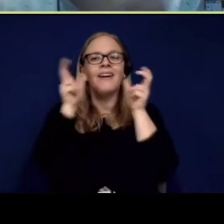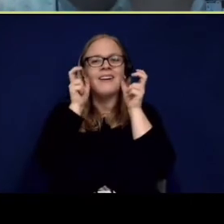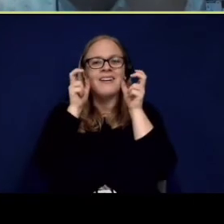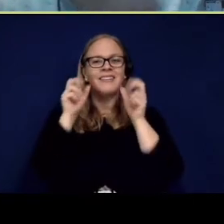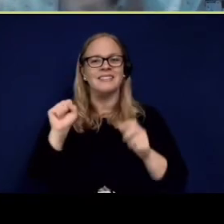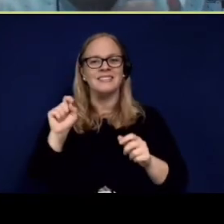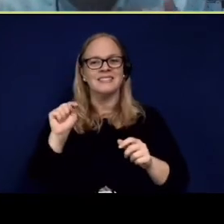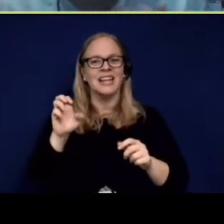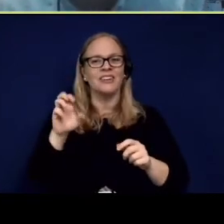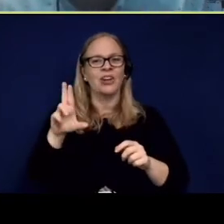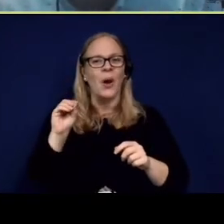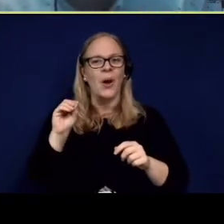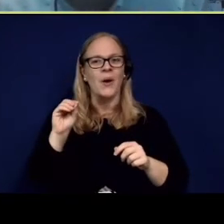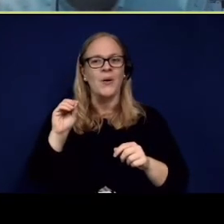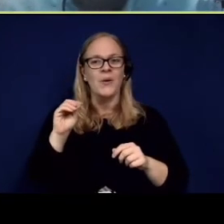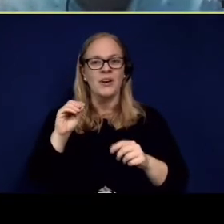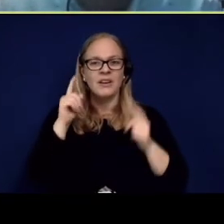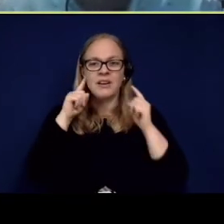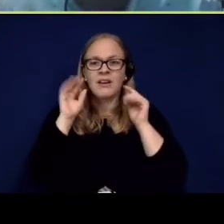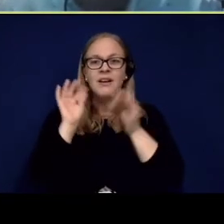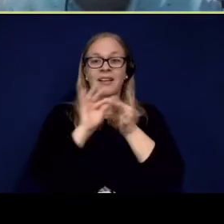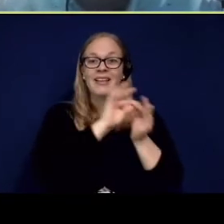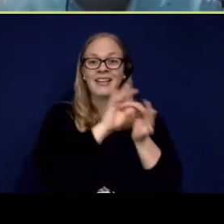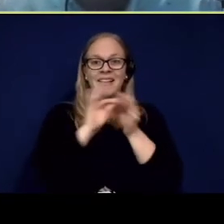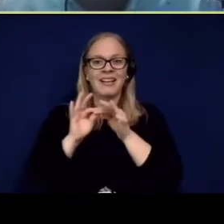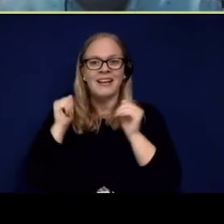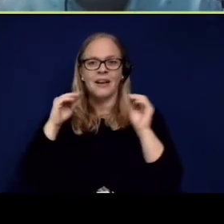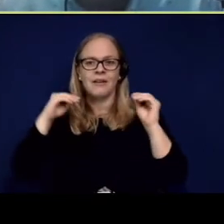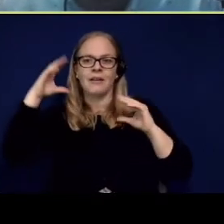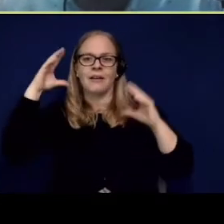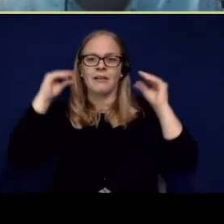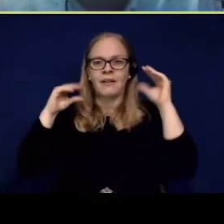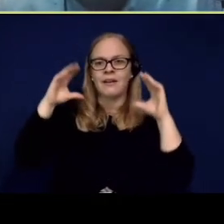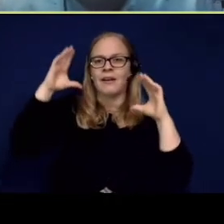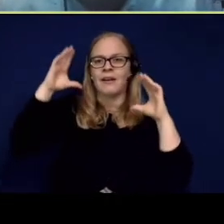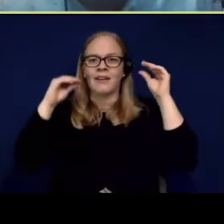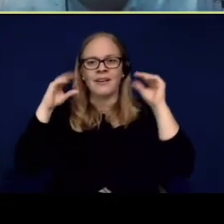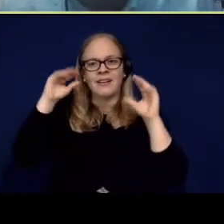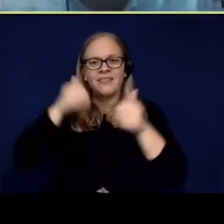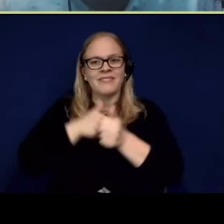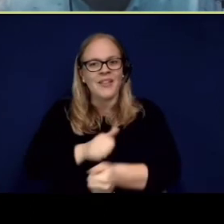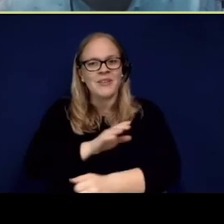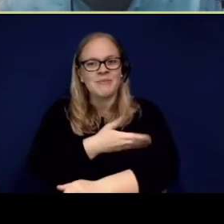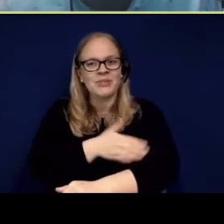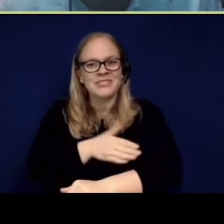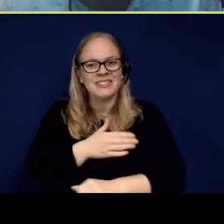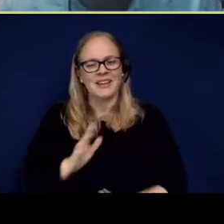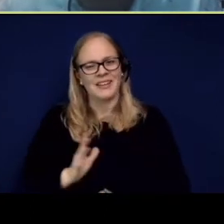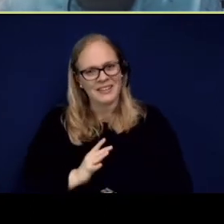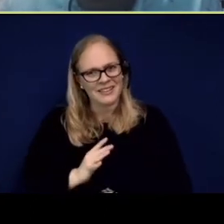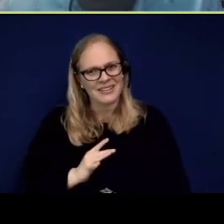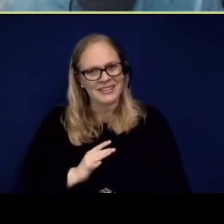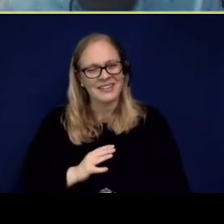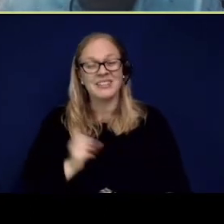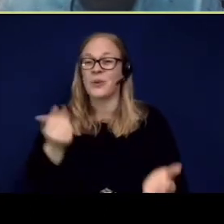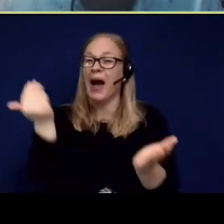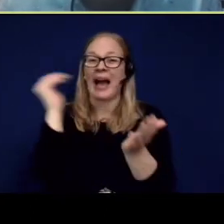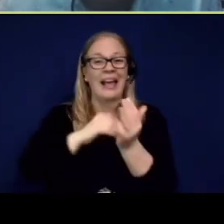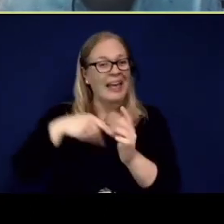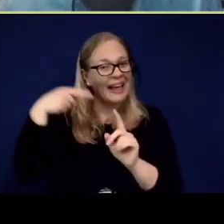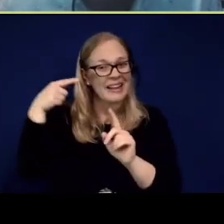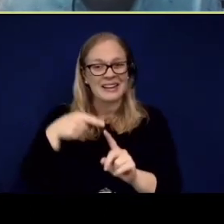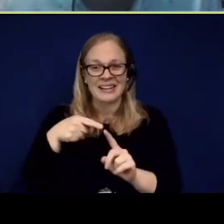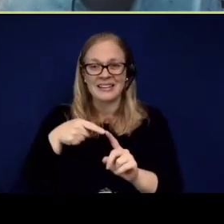also, the two hearing aids can work together as well. So, again, you can communicate directly with